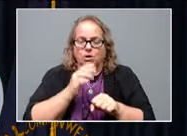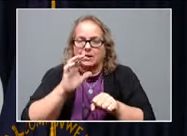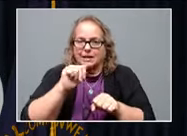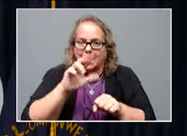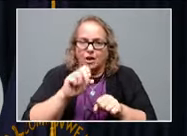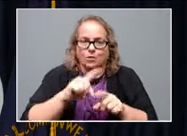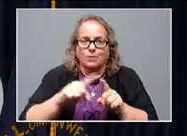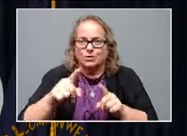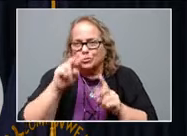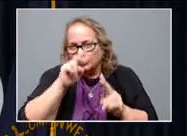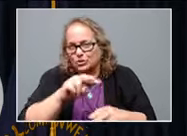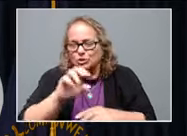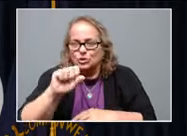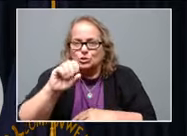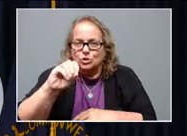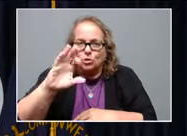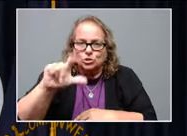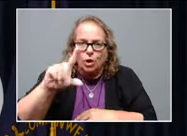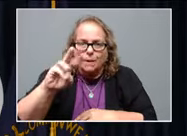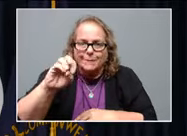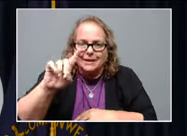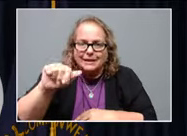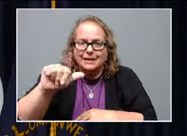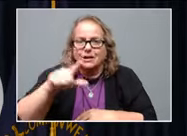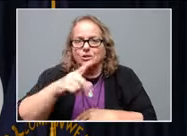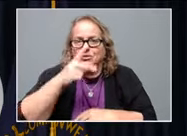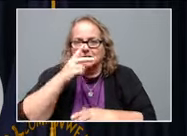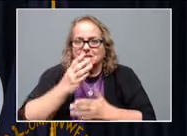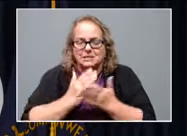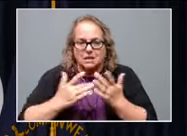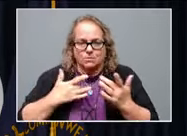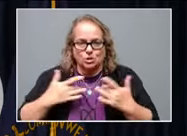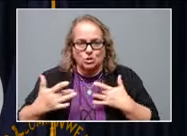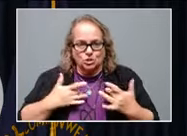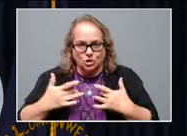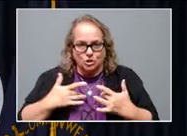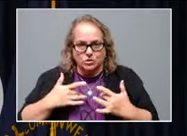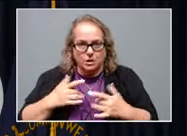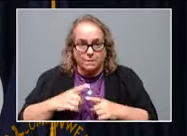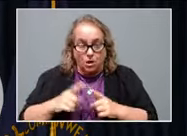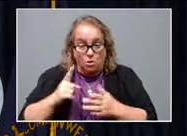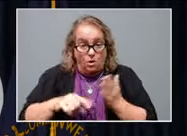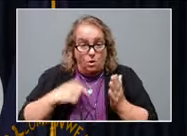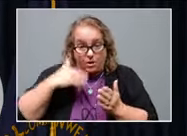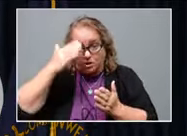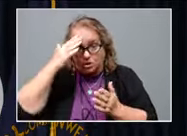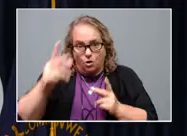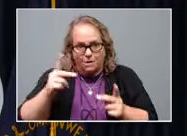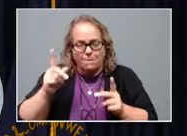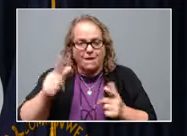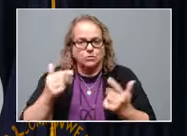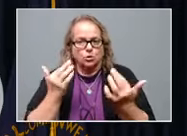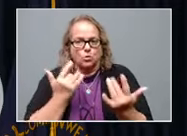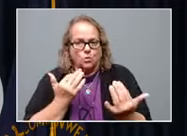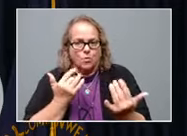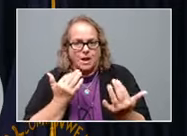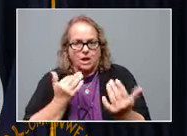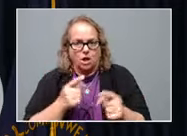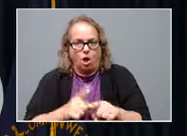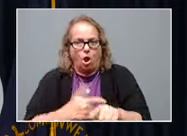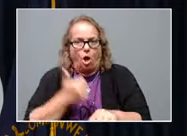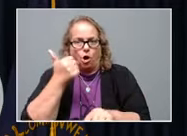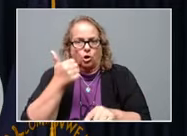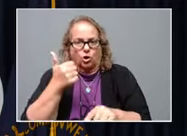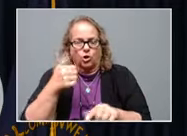do see concerns. Certainly, what we know is people are having to wait a lot longer to be seen,